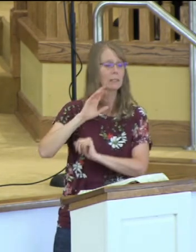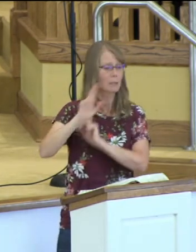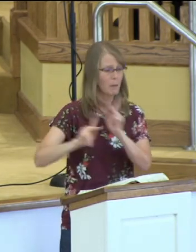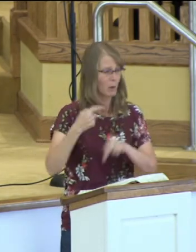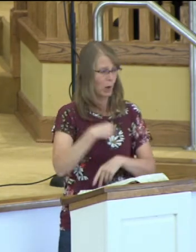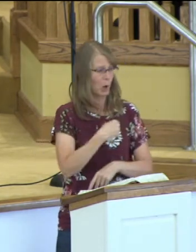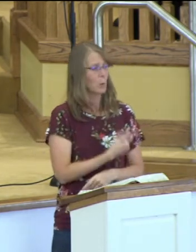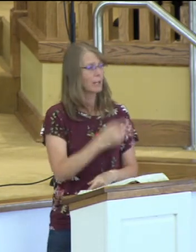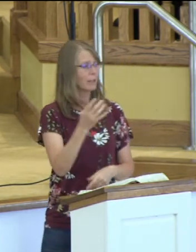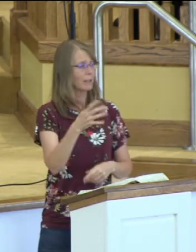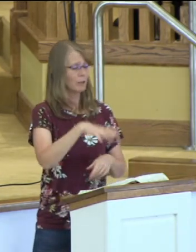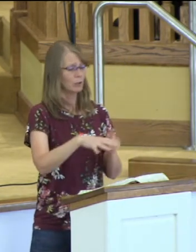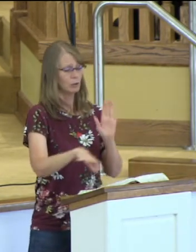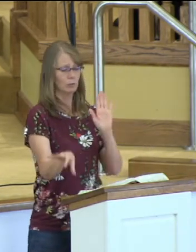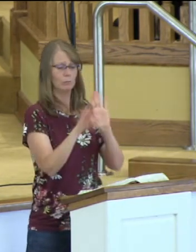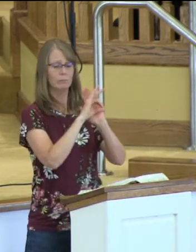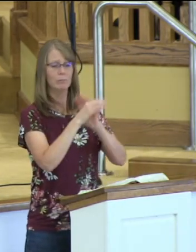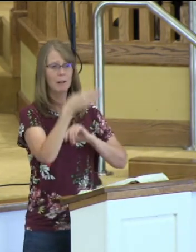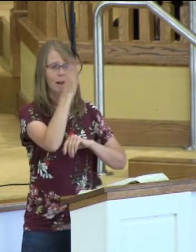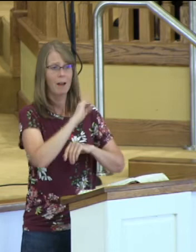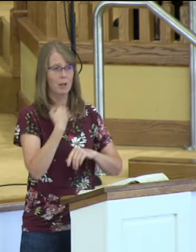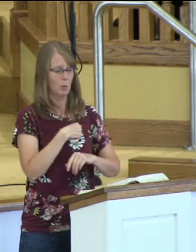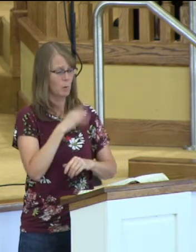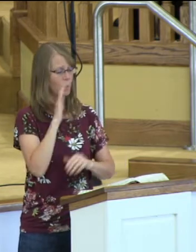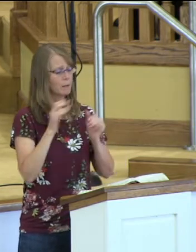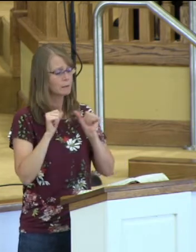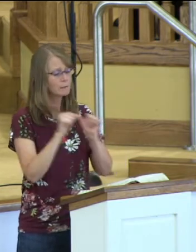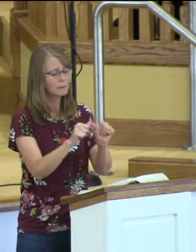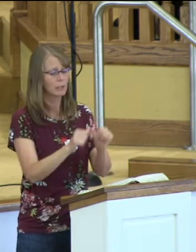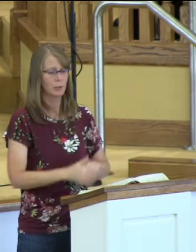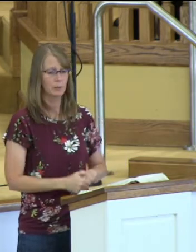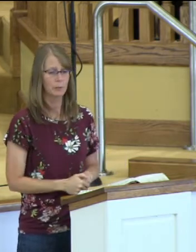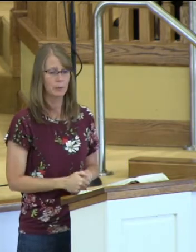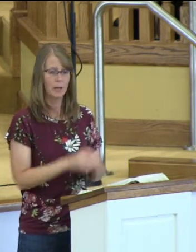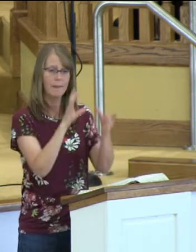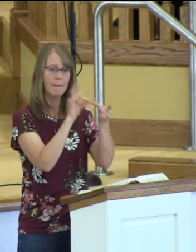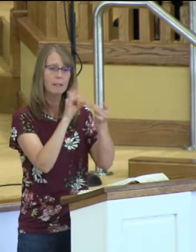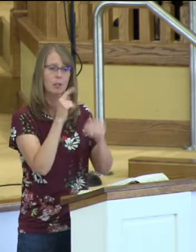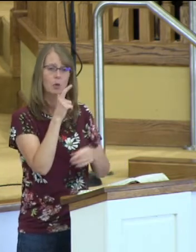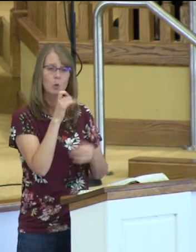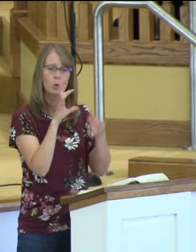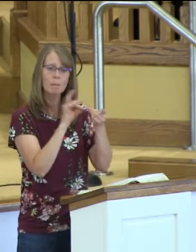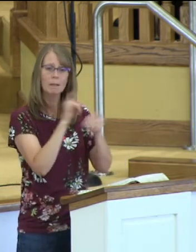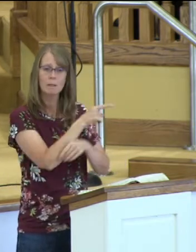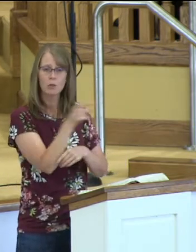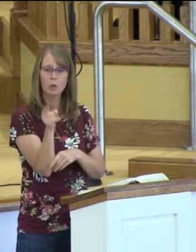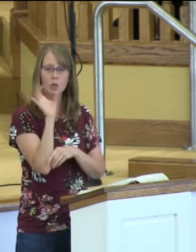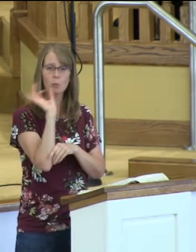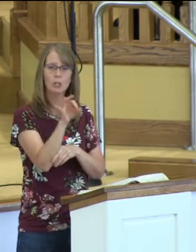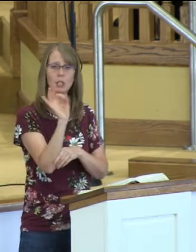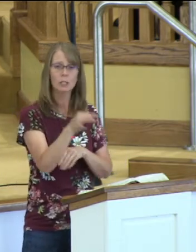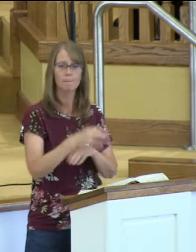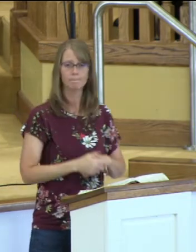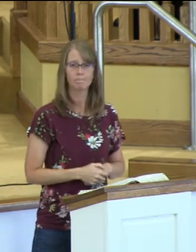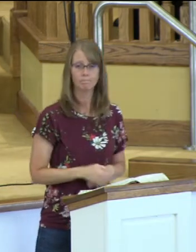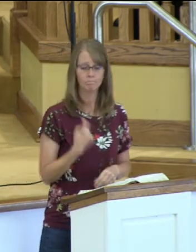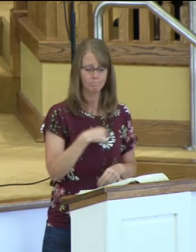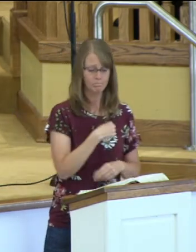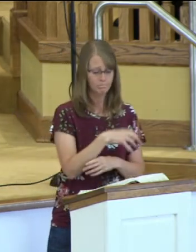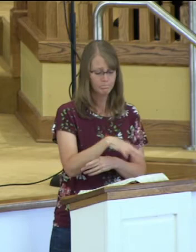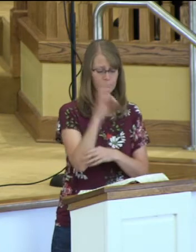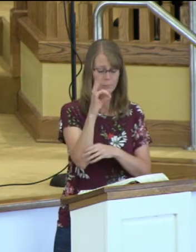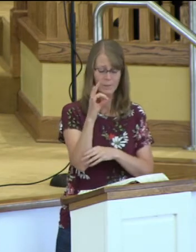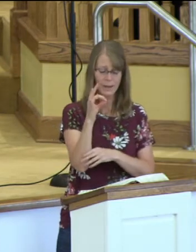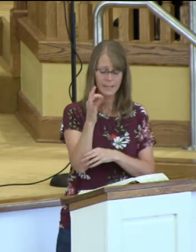and we will continue. Yes, the message. Whose message are you preaching? We find not